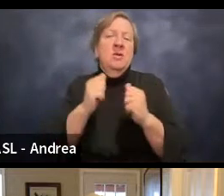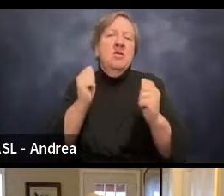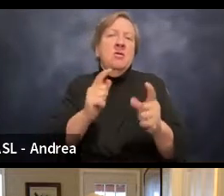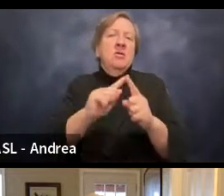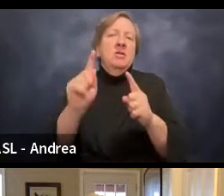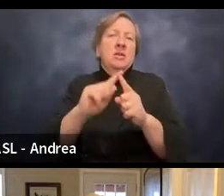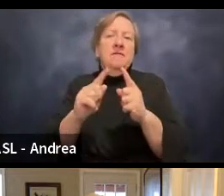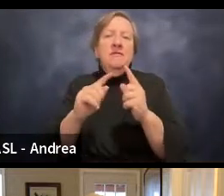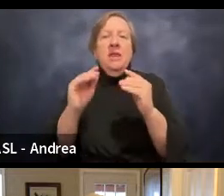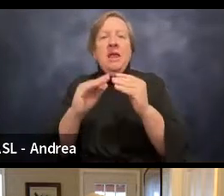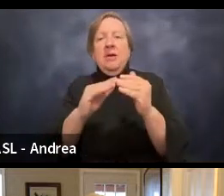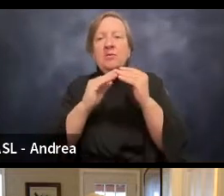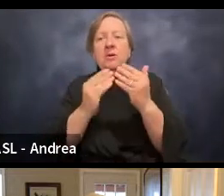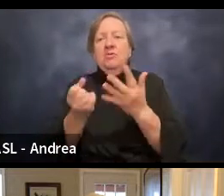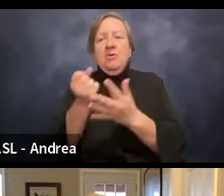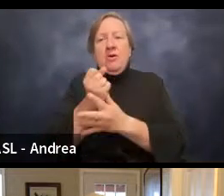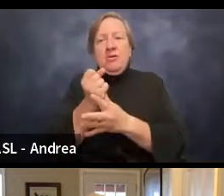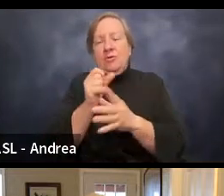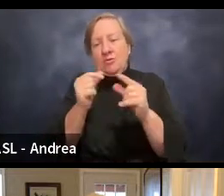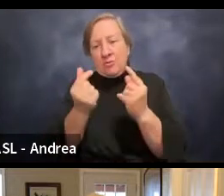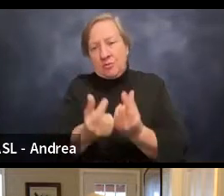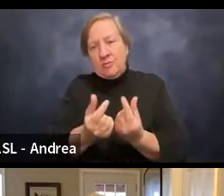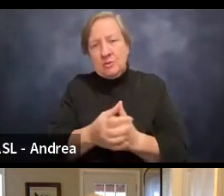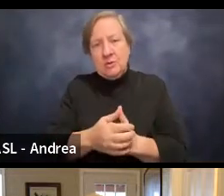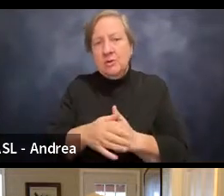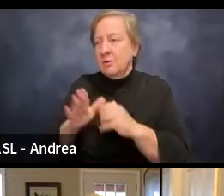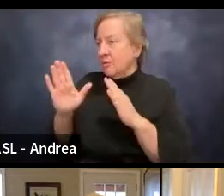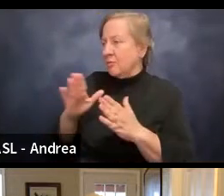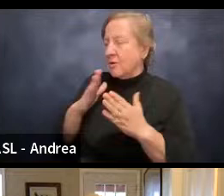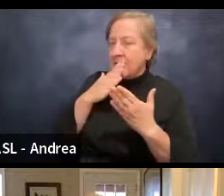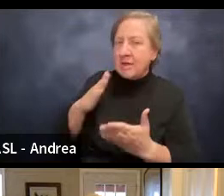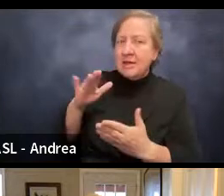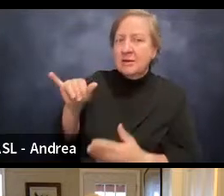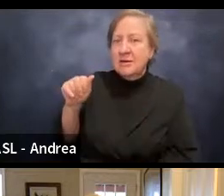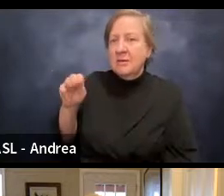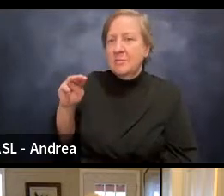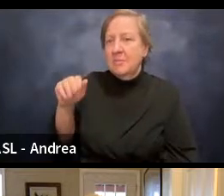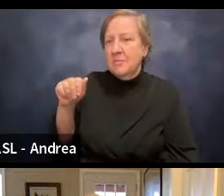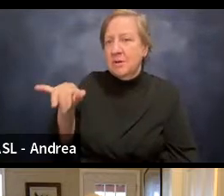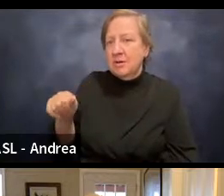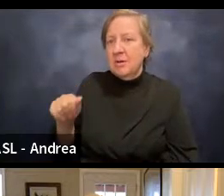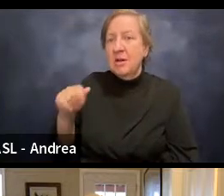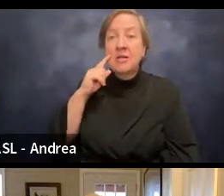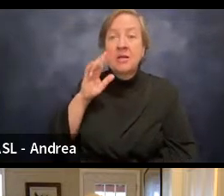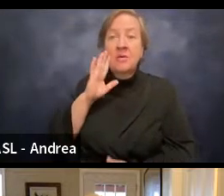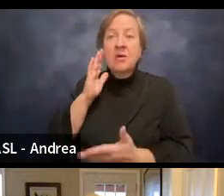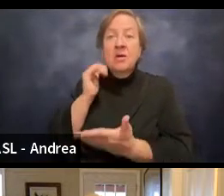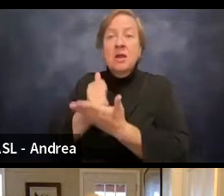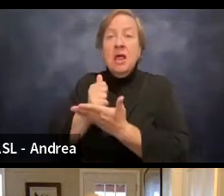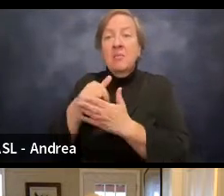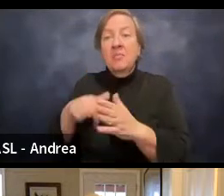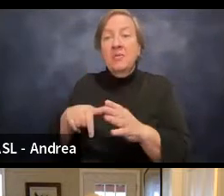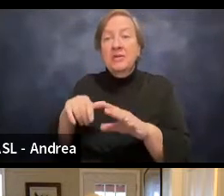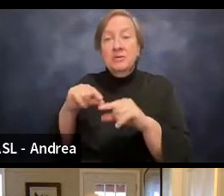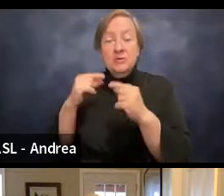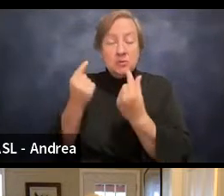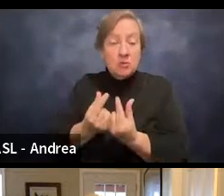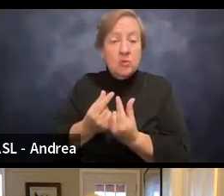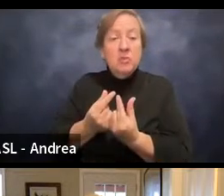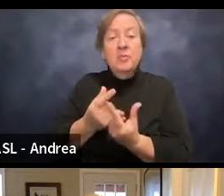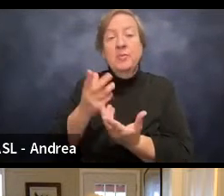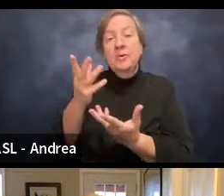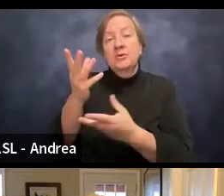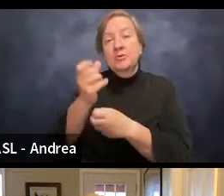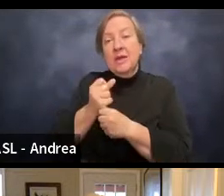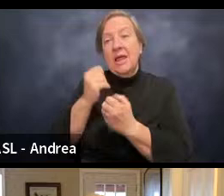equity priority groups. Right. Thank you, Yamaya. And I think it'd be helpful for this group to perhaps receive